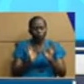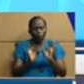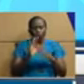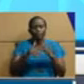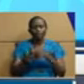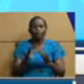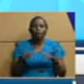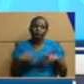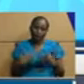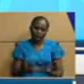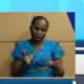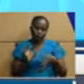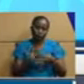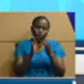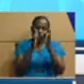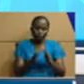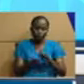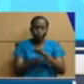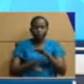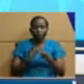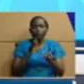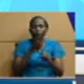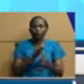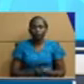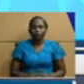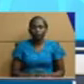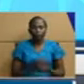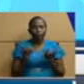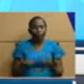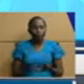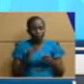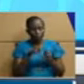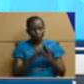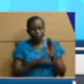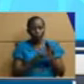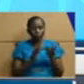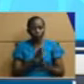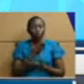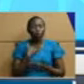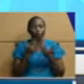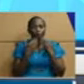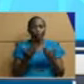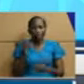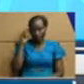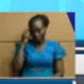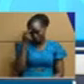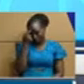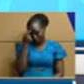that follows a human rights-based approach. The Initiative for Social and Economic Rights would like to thank the